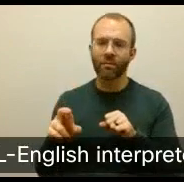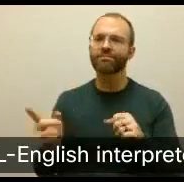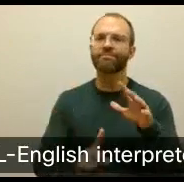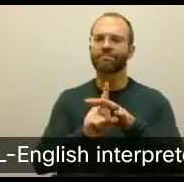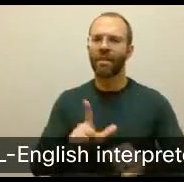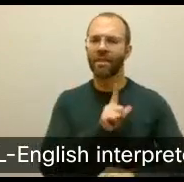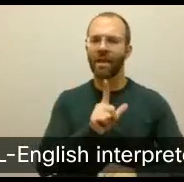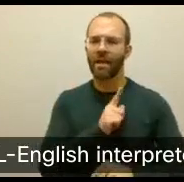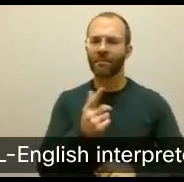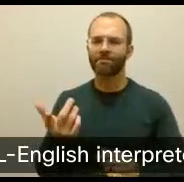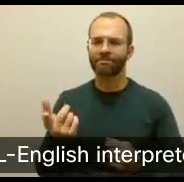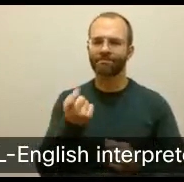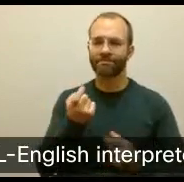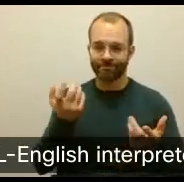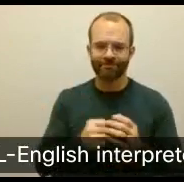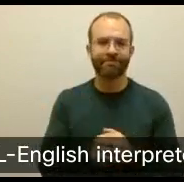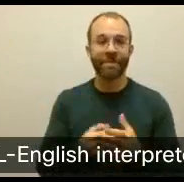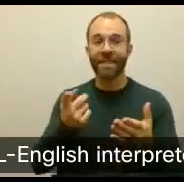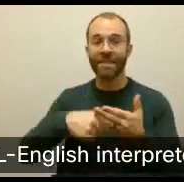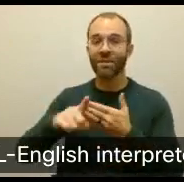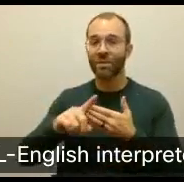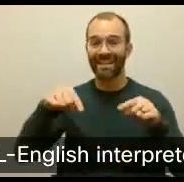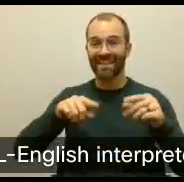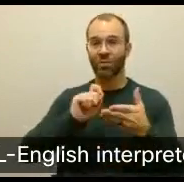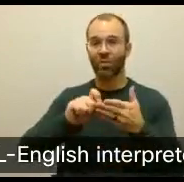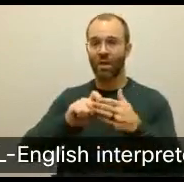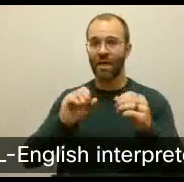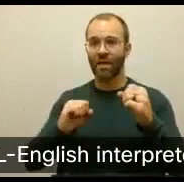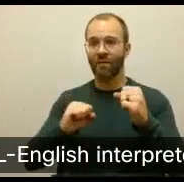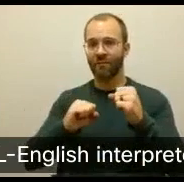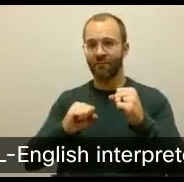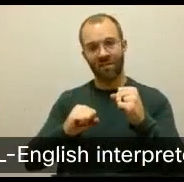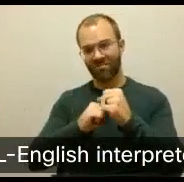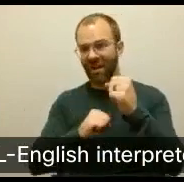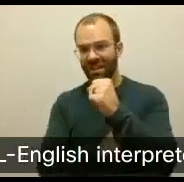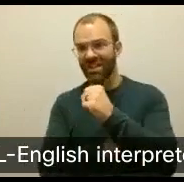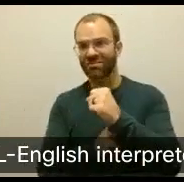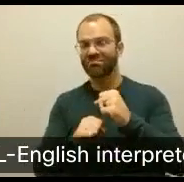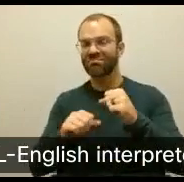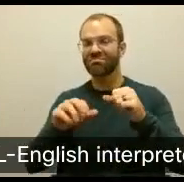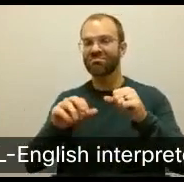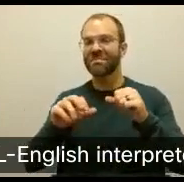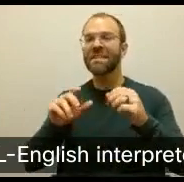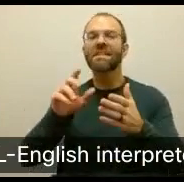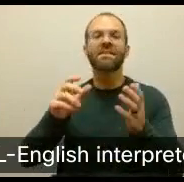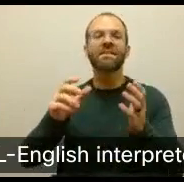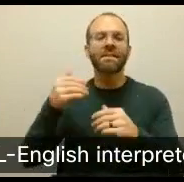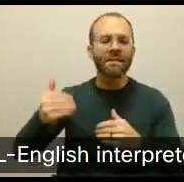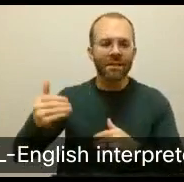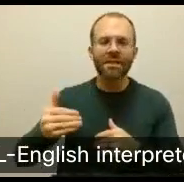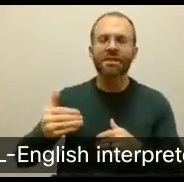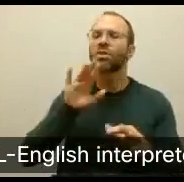Next week, we will wrap up this Writing Foundation series, talking about APA citations and